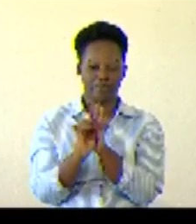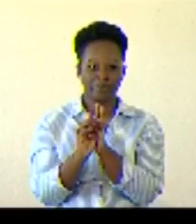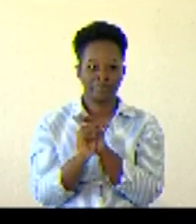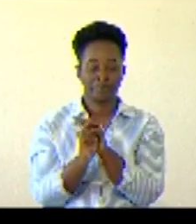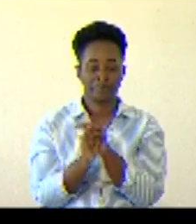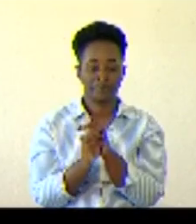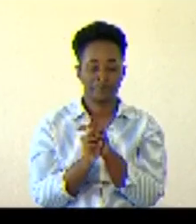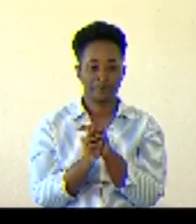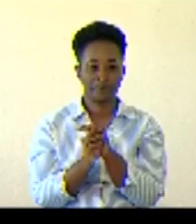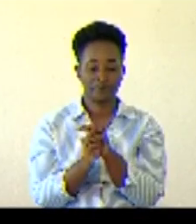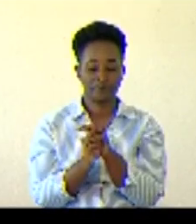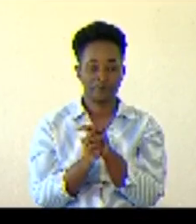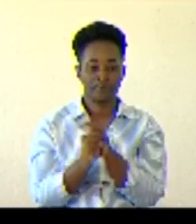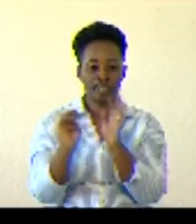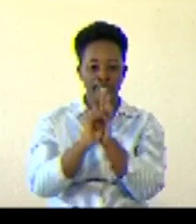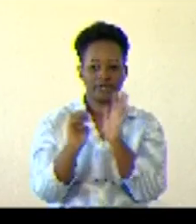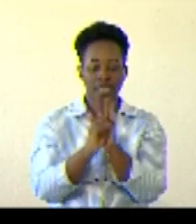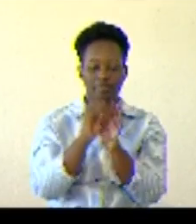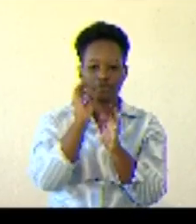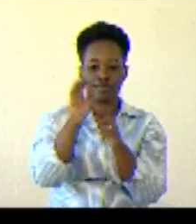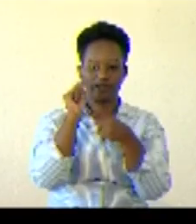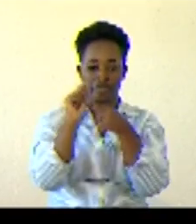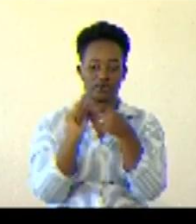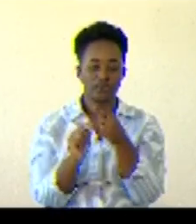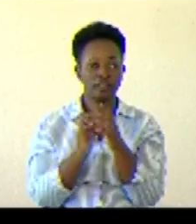what are the examples of fractions?